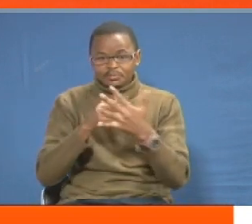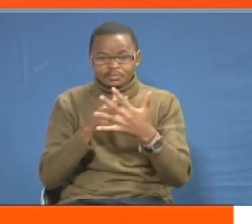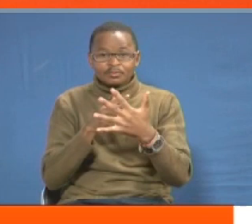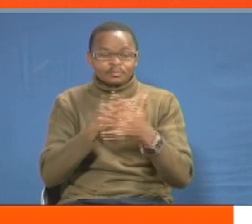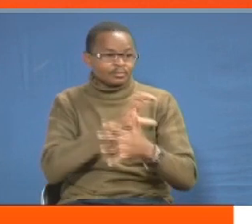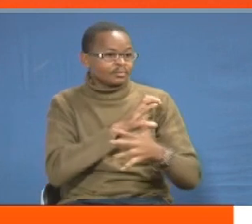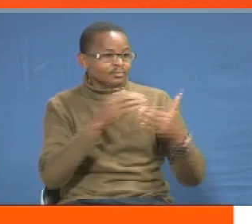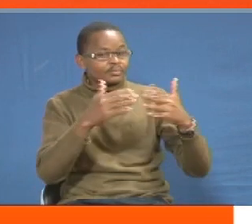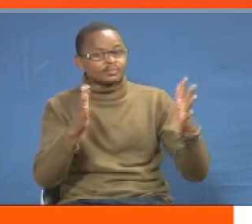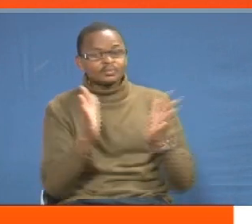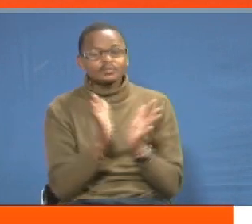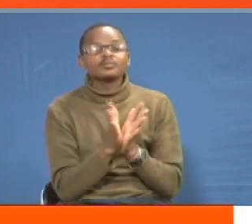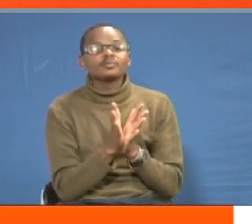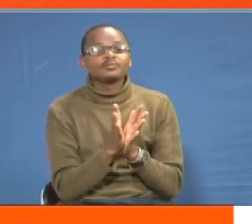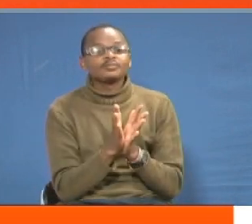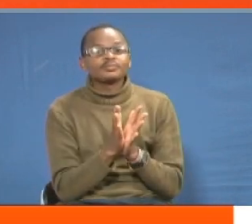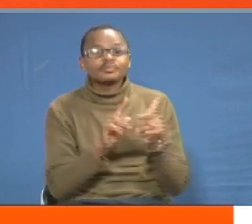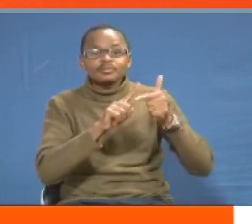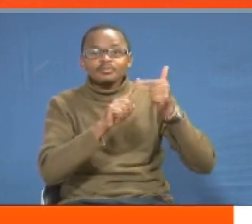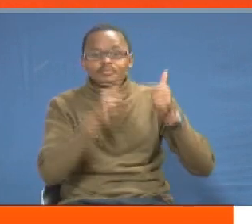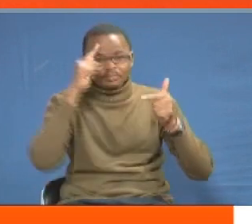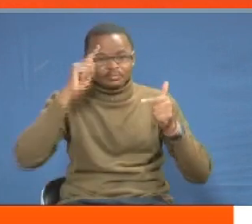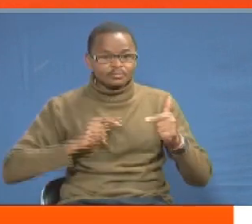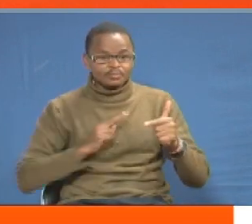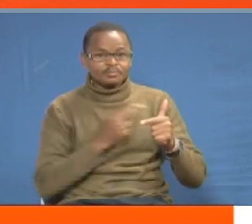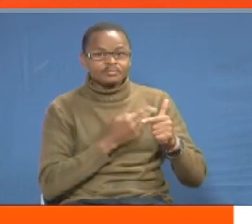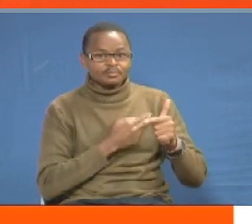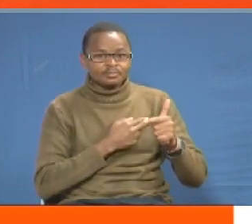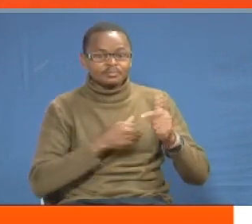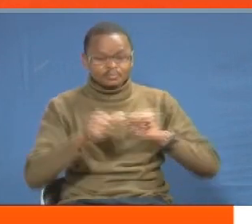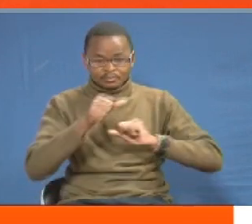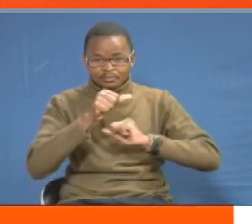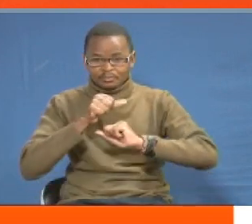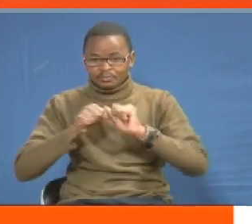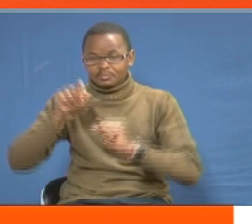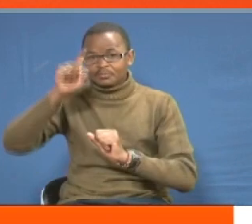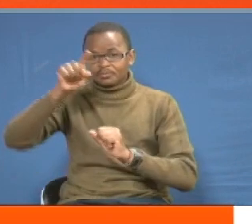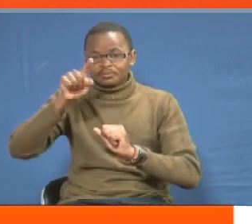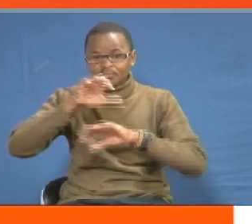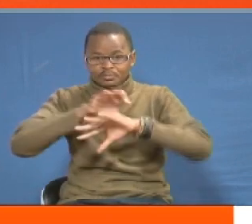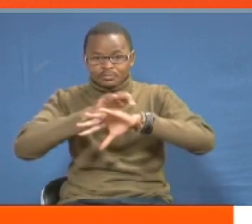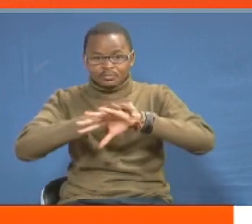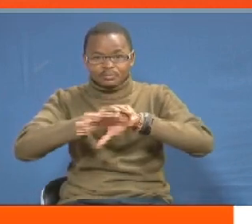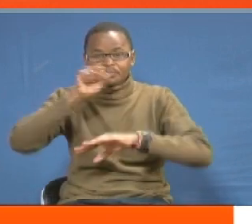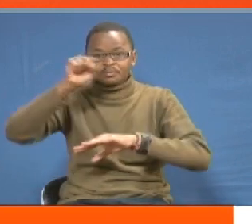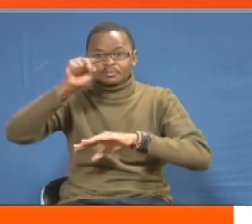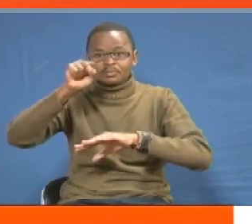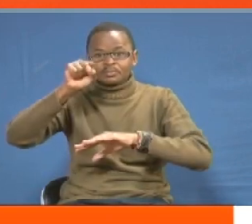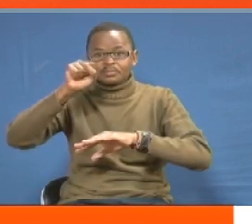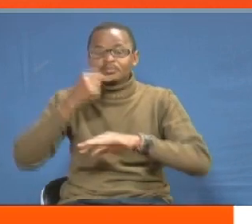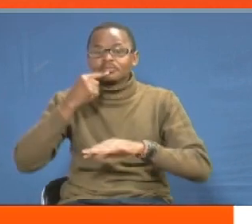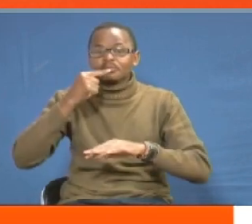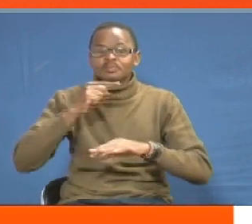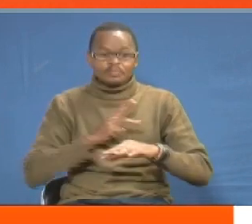them against their own community. But for us as ActionAid, we are facing politicians